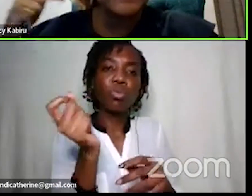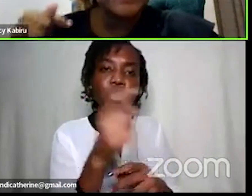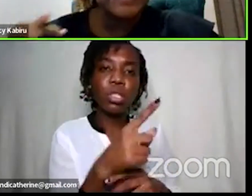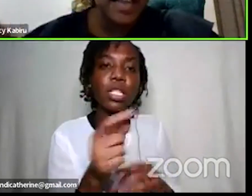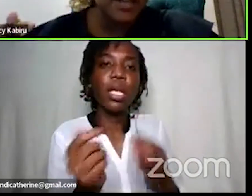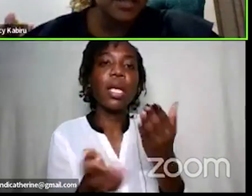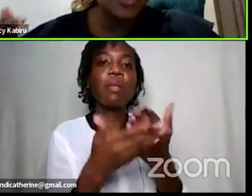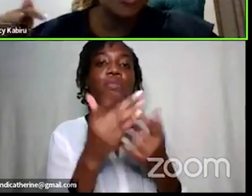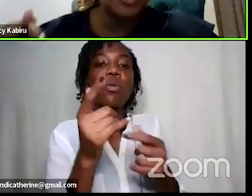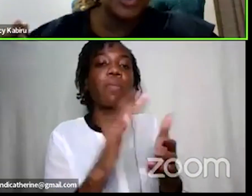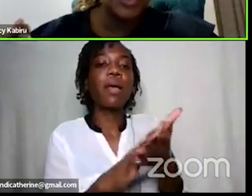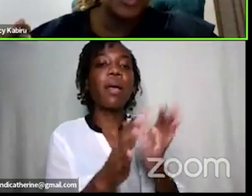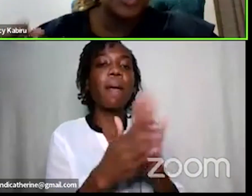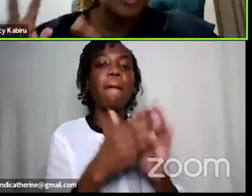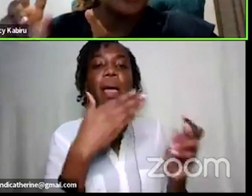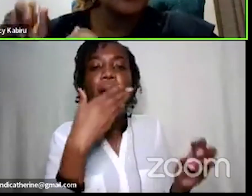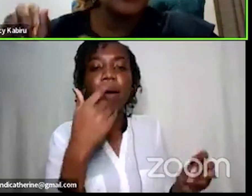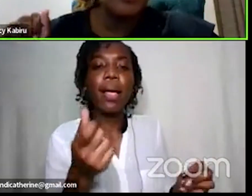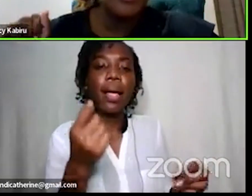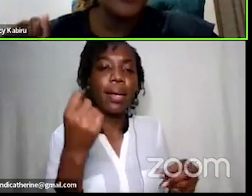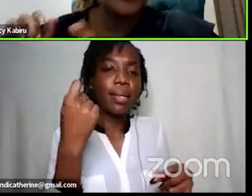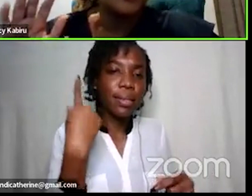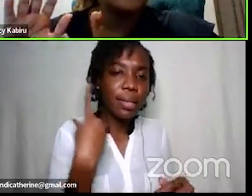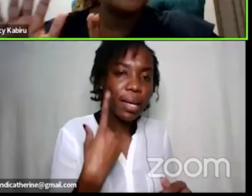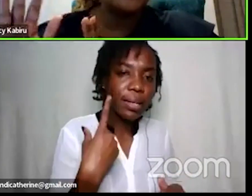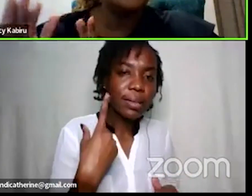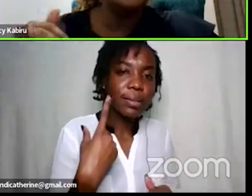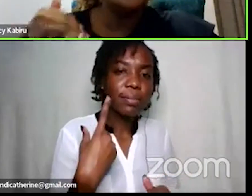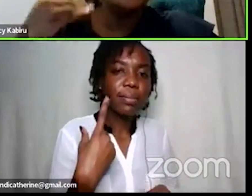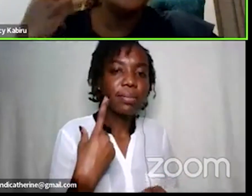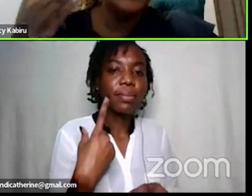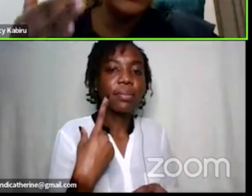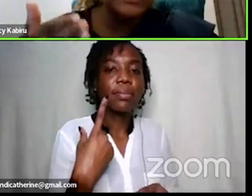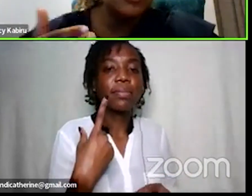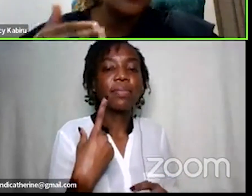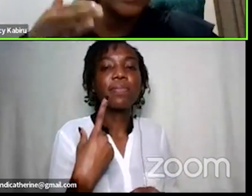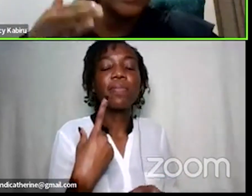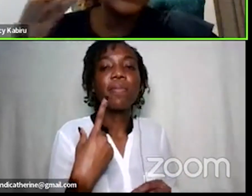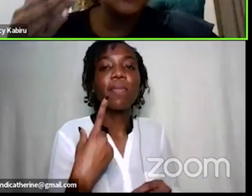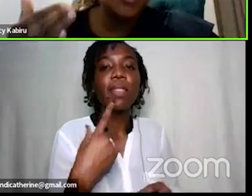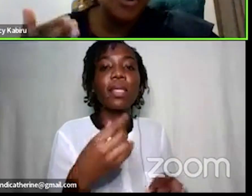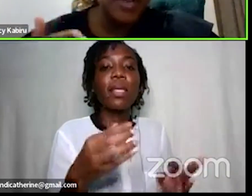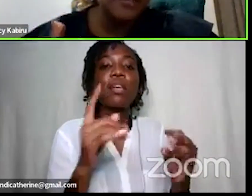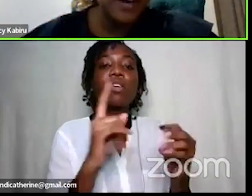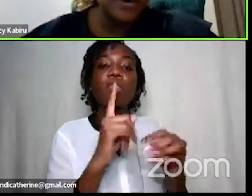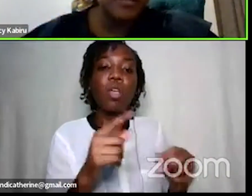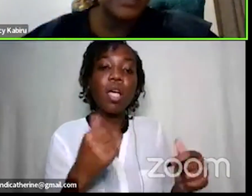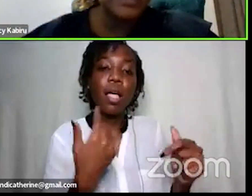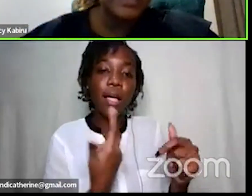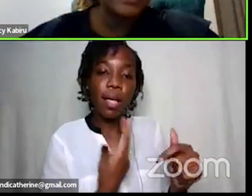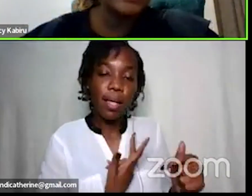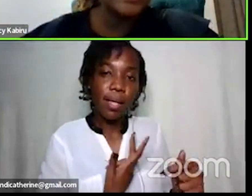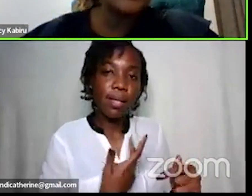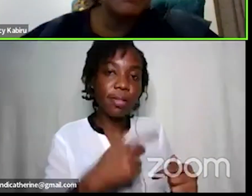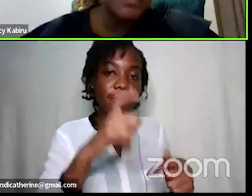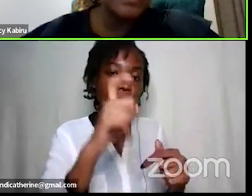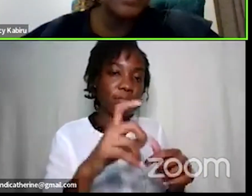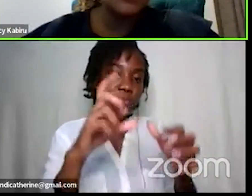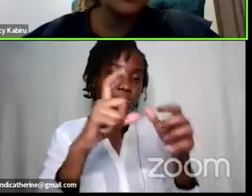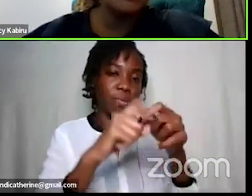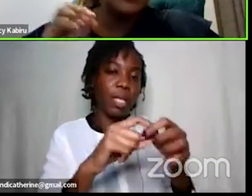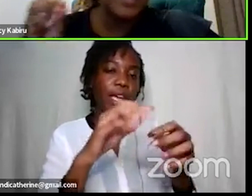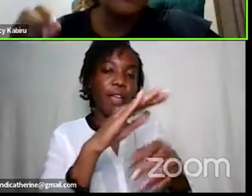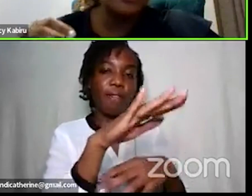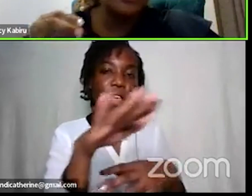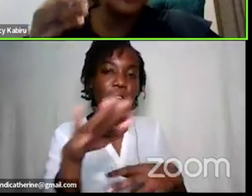to better understand your condition, not to label you. So you will need to engage your environment. And that